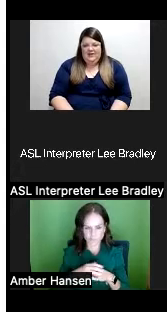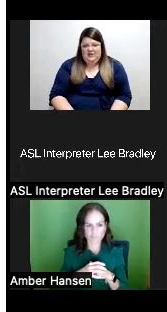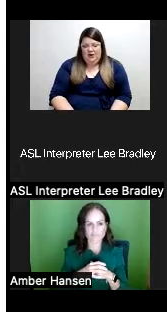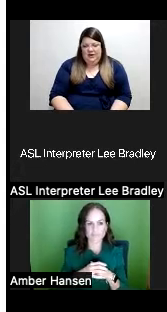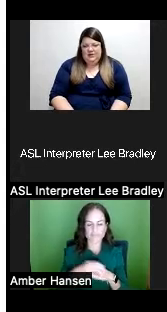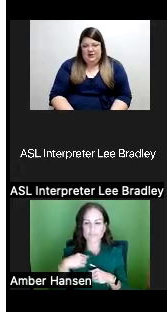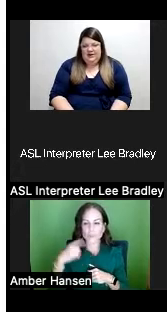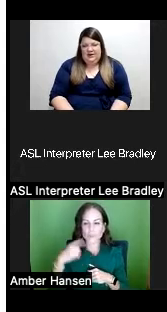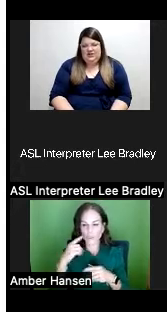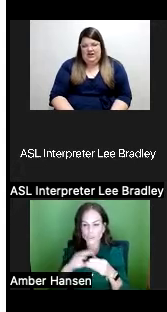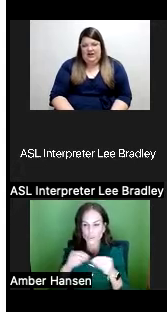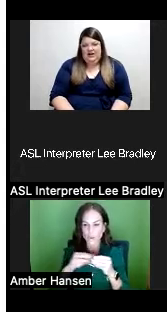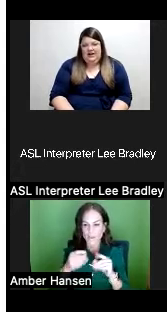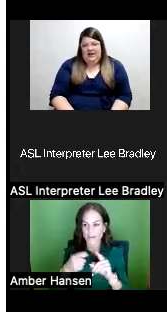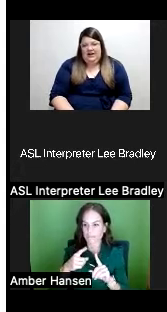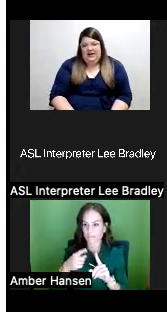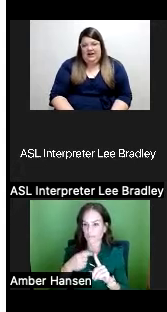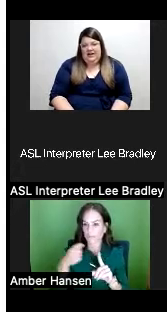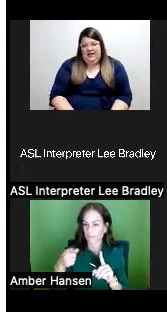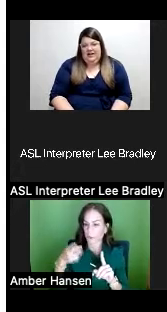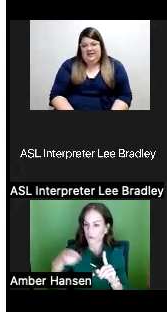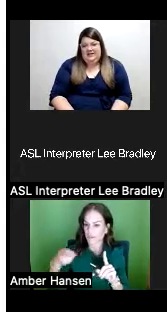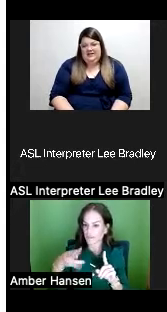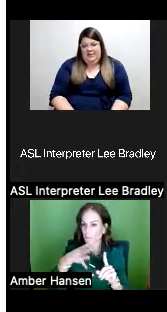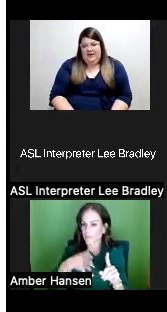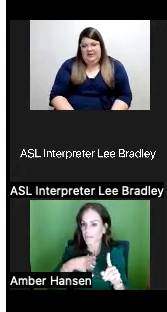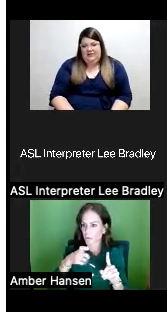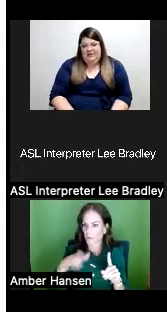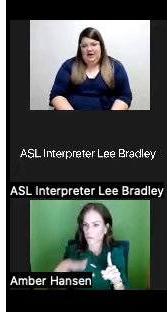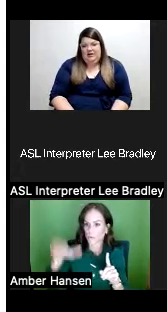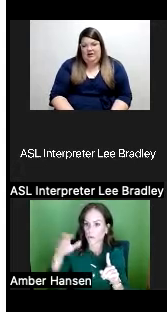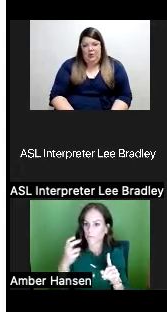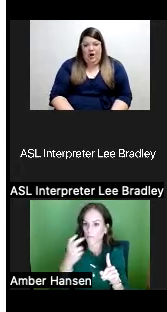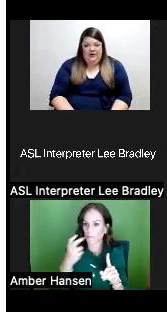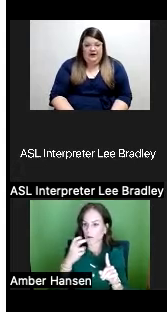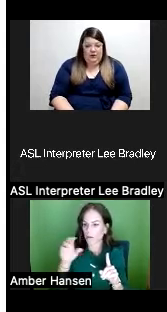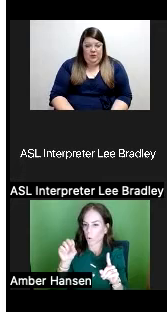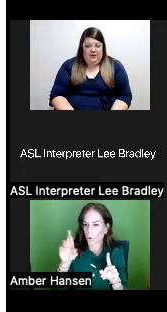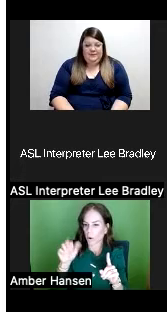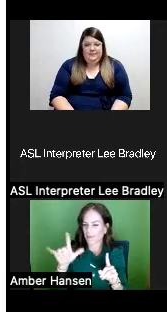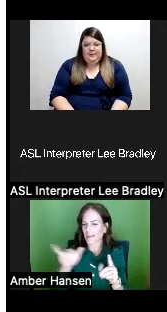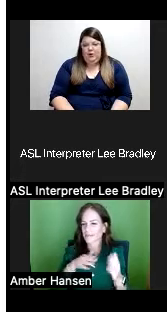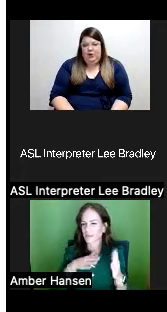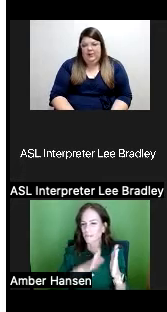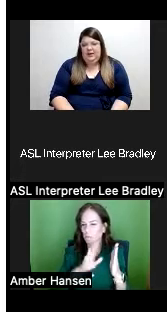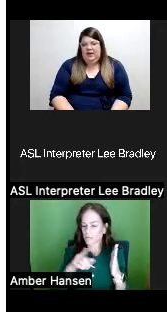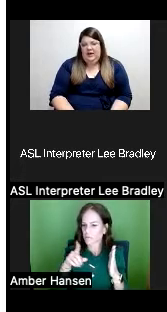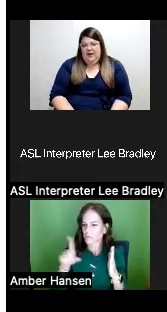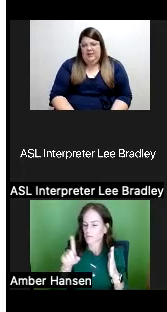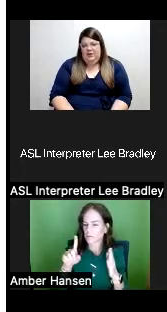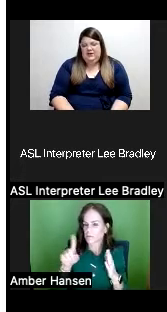I have a quick story that I want to share. And this is from a friend, a hard of hearing woman who grew